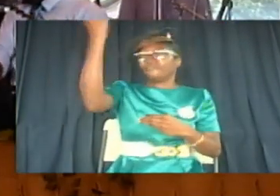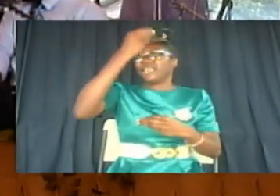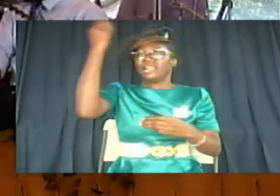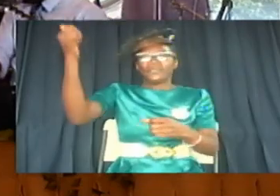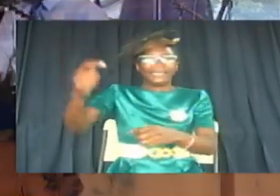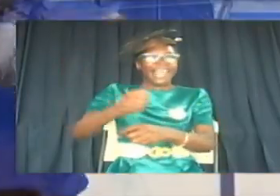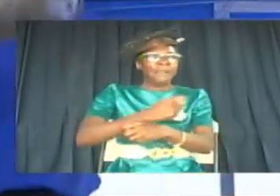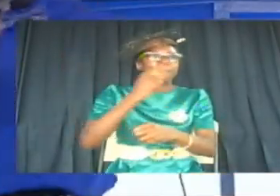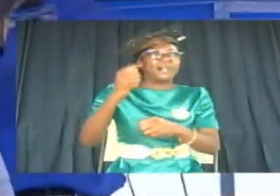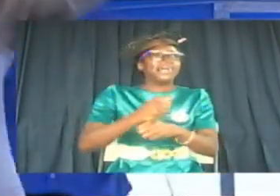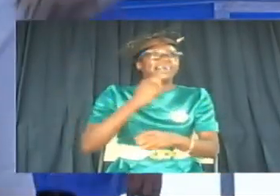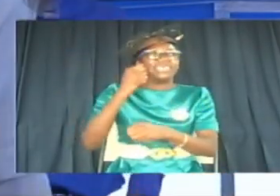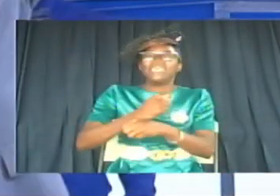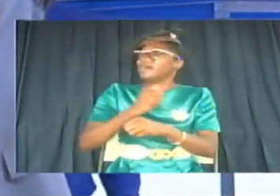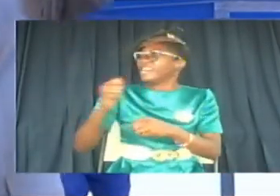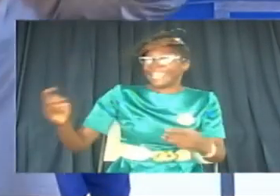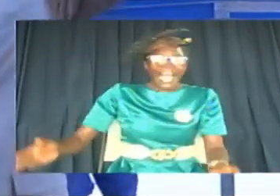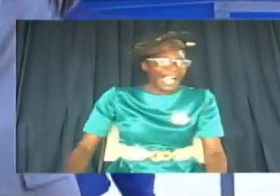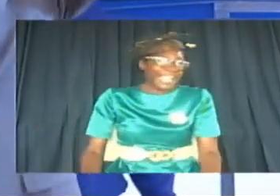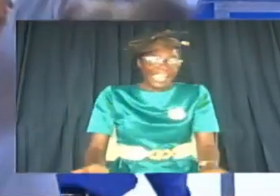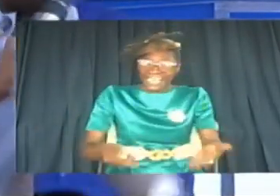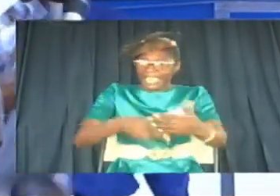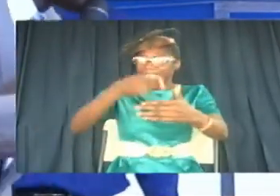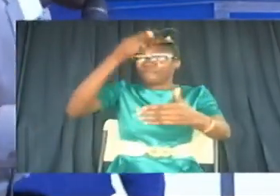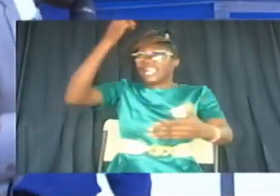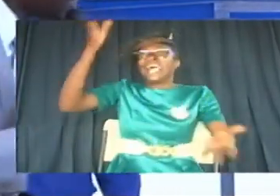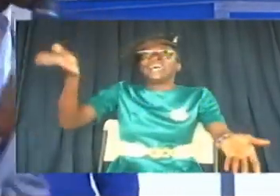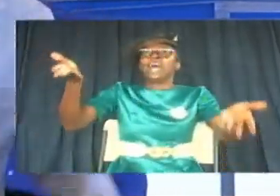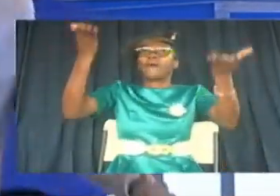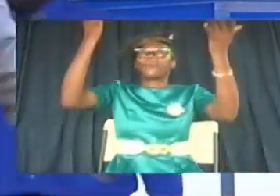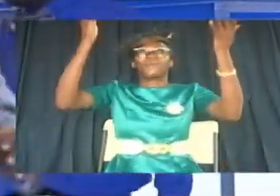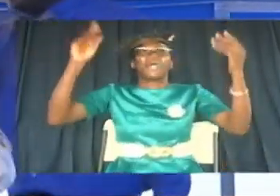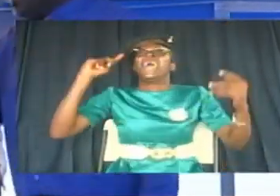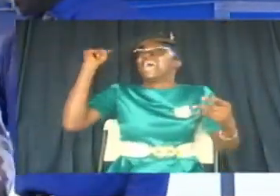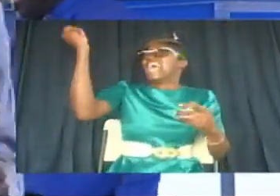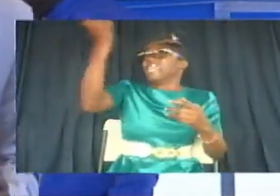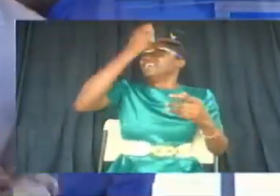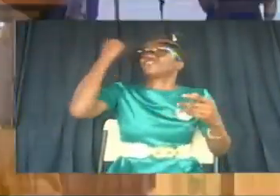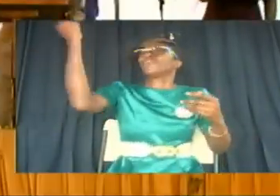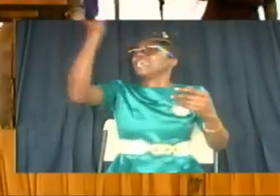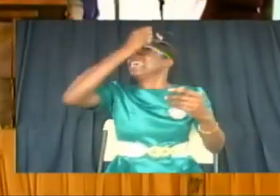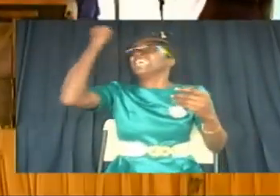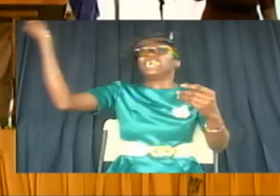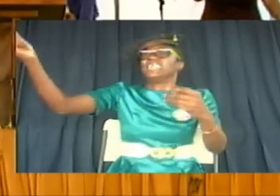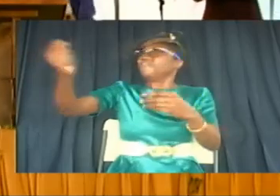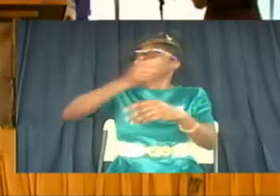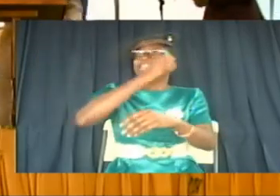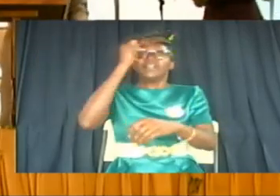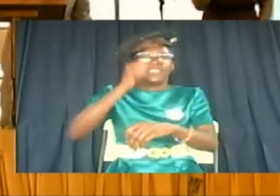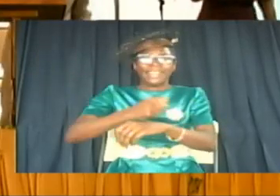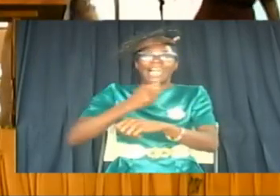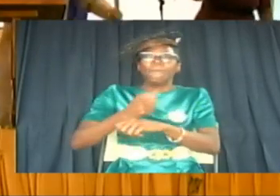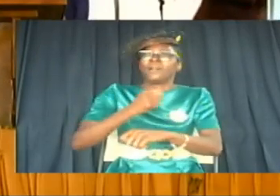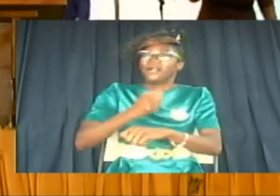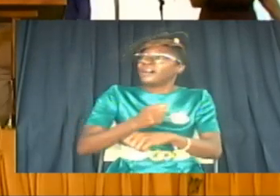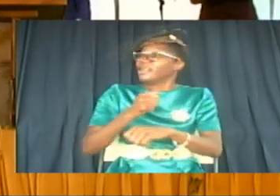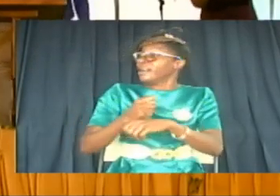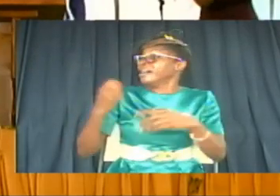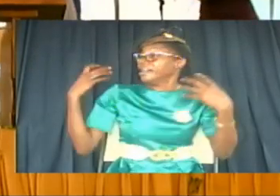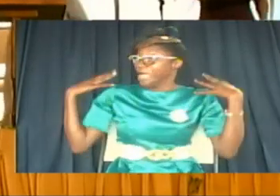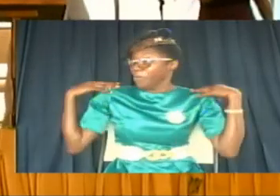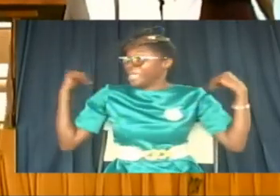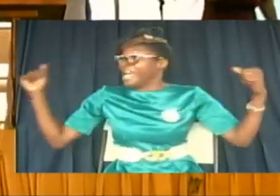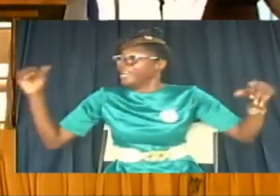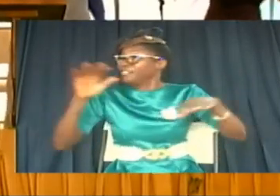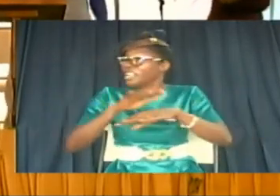strength filled the temple. He was high and lifted up. Lifted up. Yes. And his strength filled the temple. The